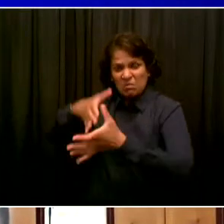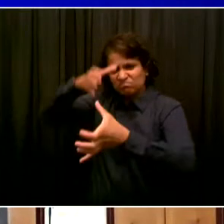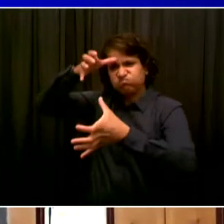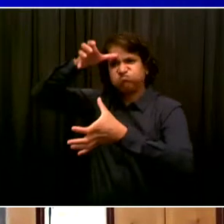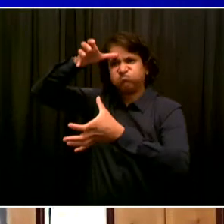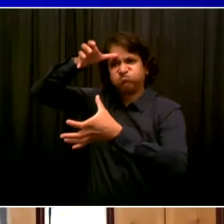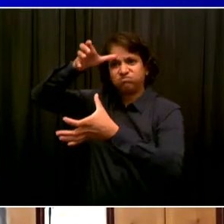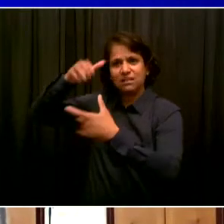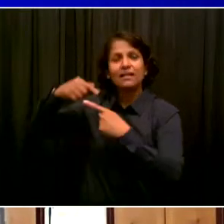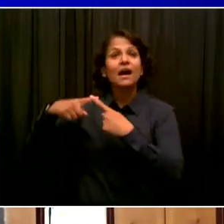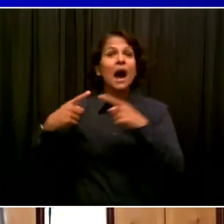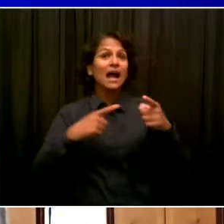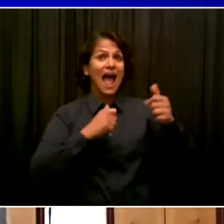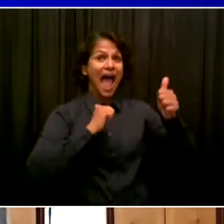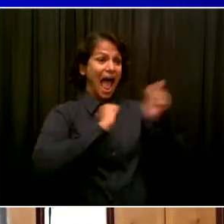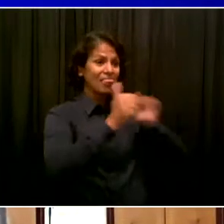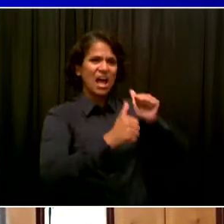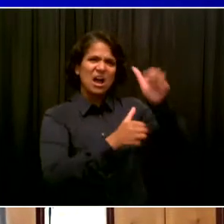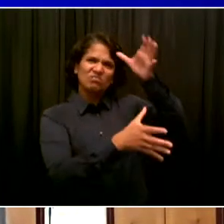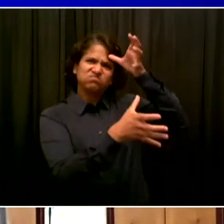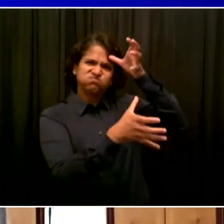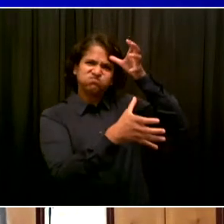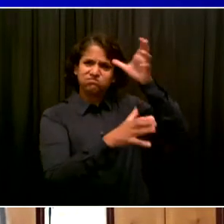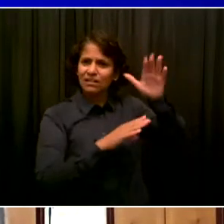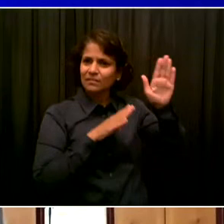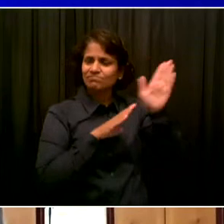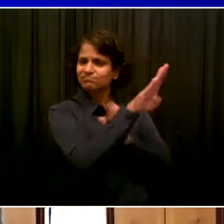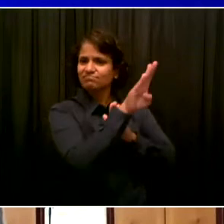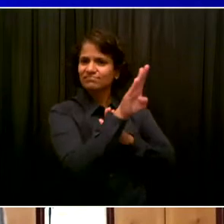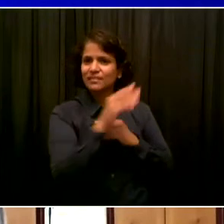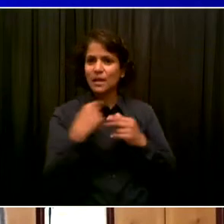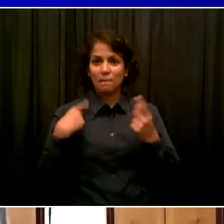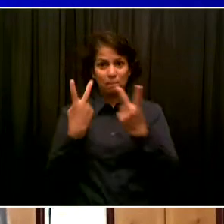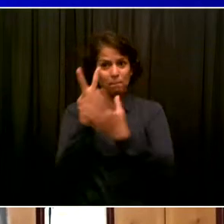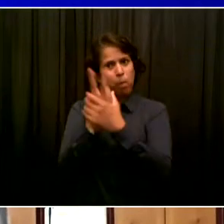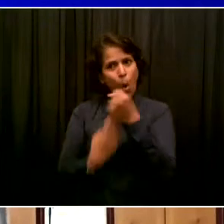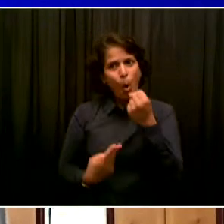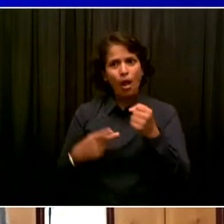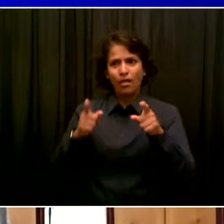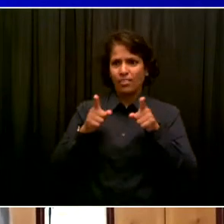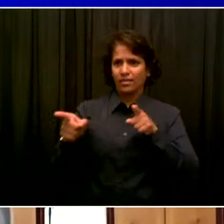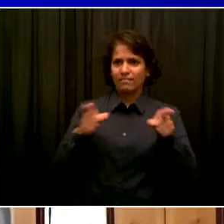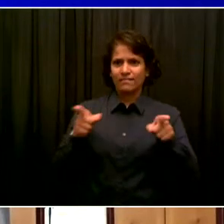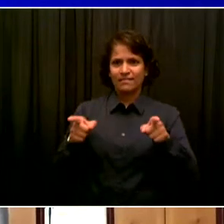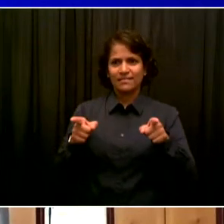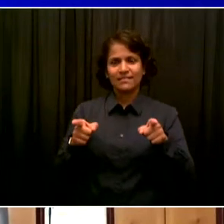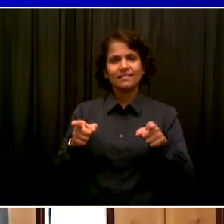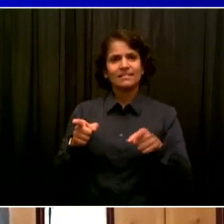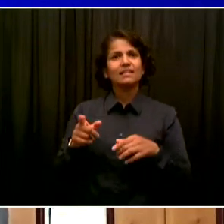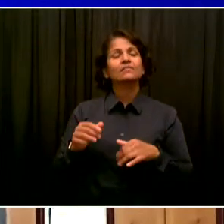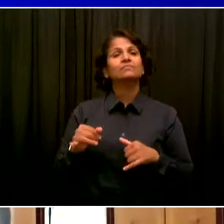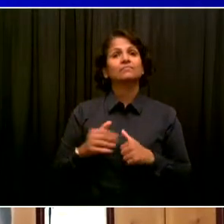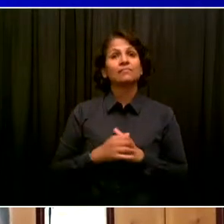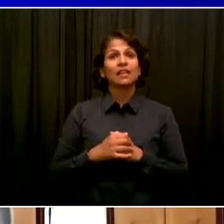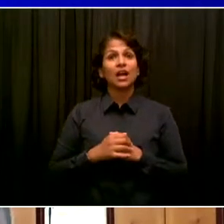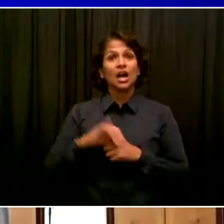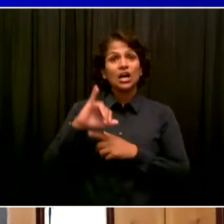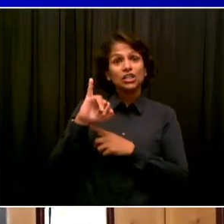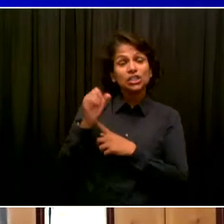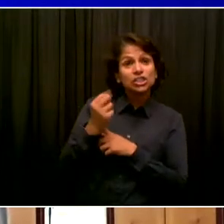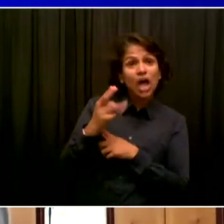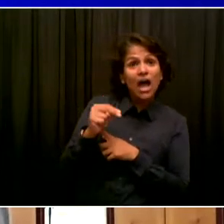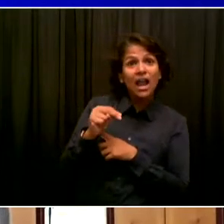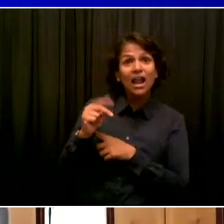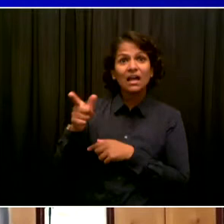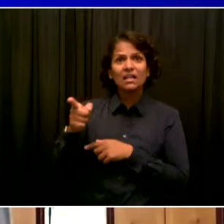Additionally, the highlight of the grand opening was when John Starks told me that I had a good form, and so I think that we'll be ready. I'll be ready to